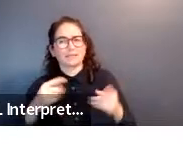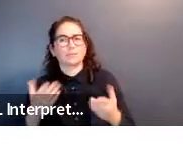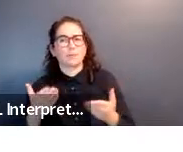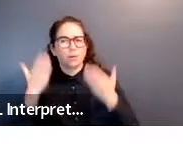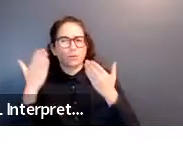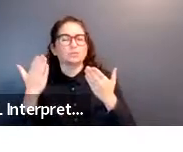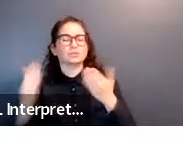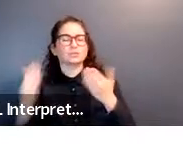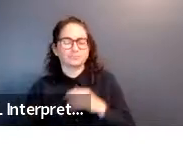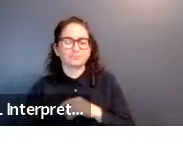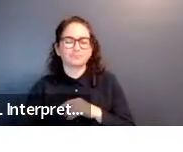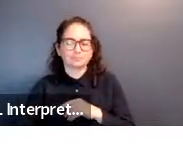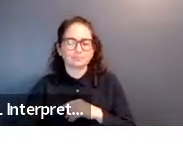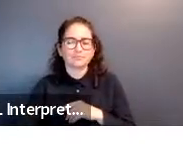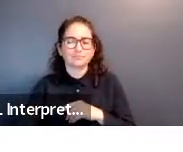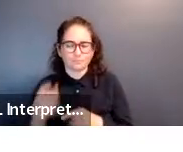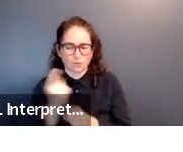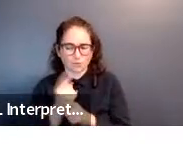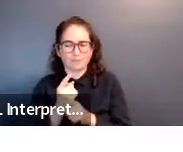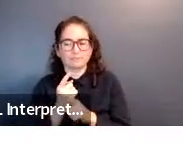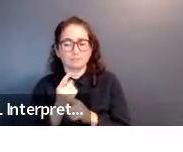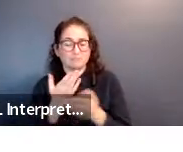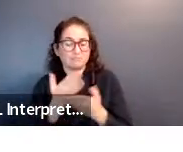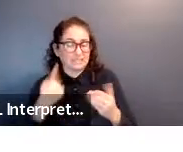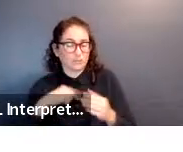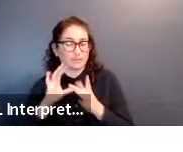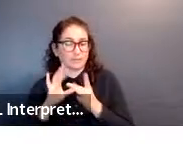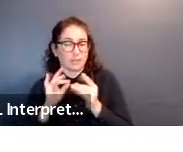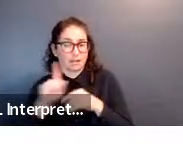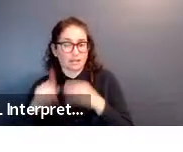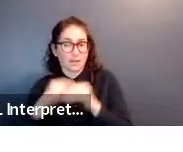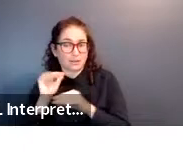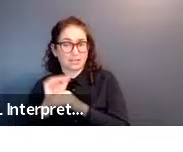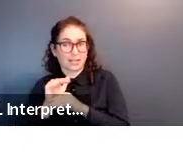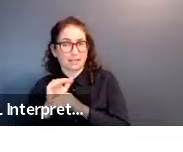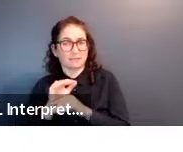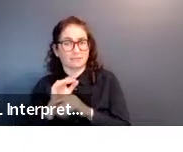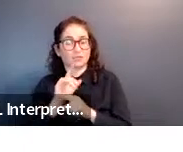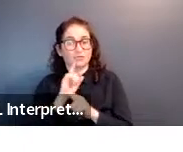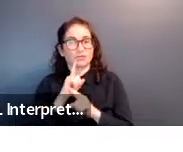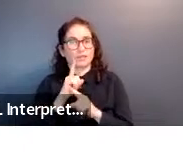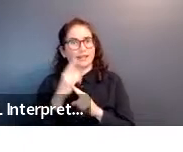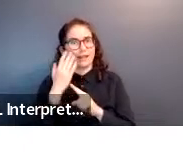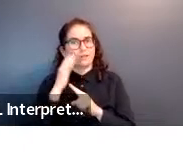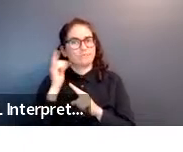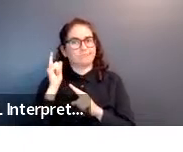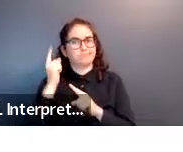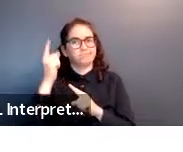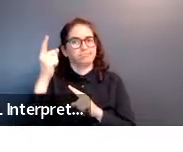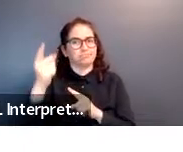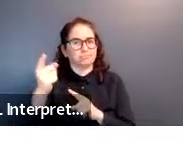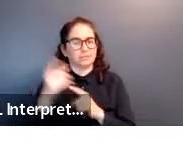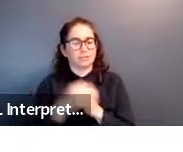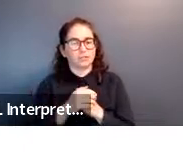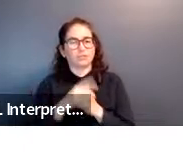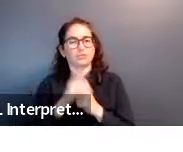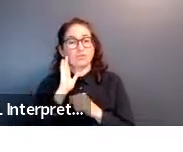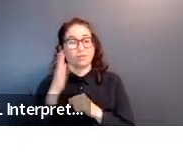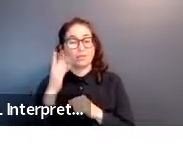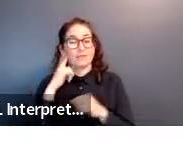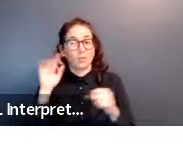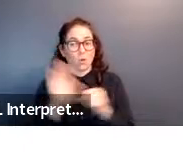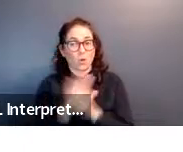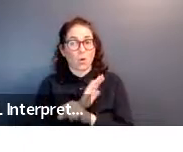proposals, they, the things we've talked about tonight are pretty far reaching. They would apply citywide,